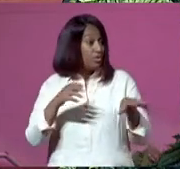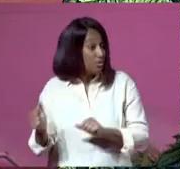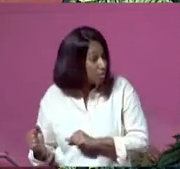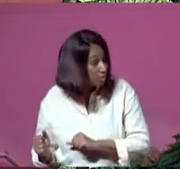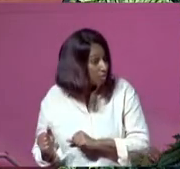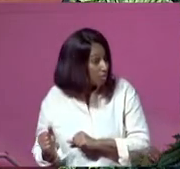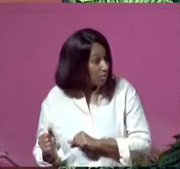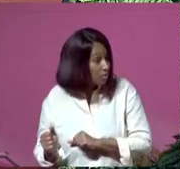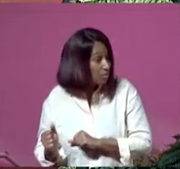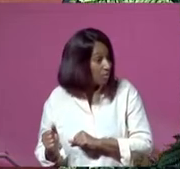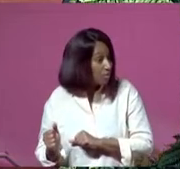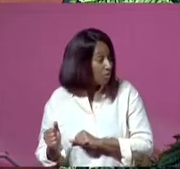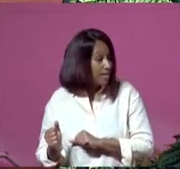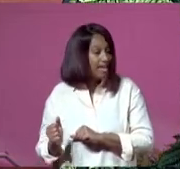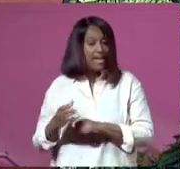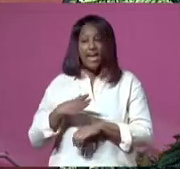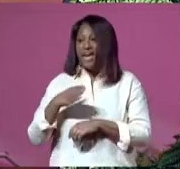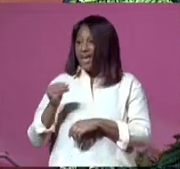her water pot.